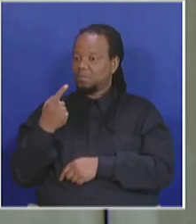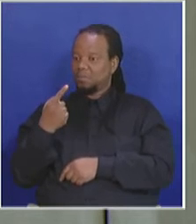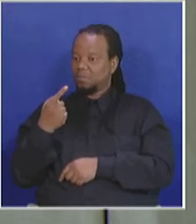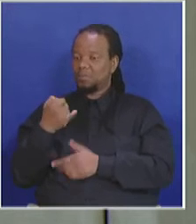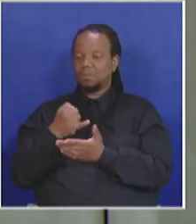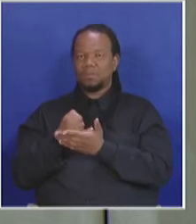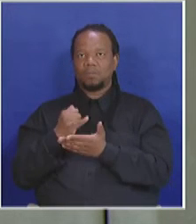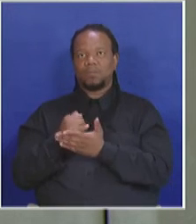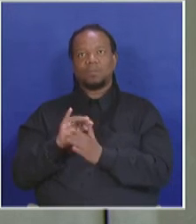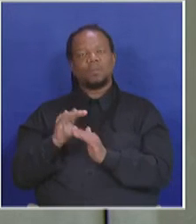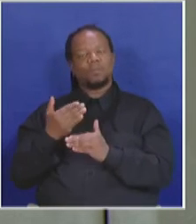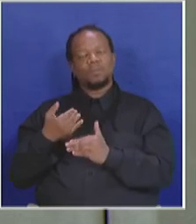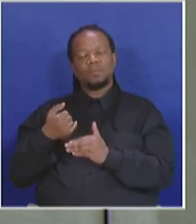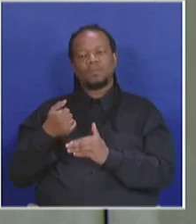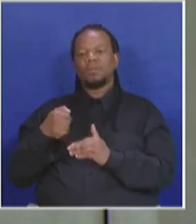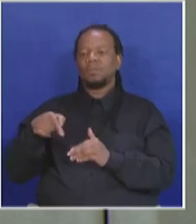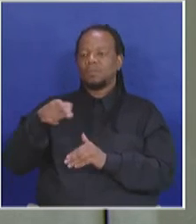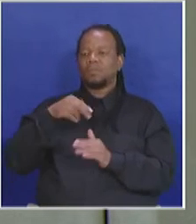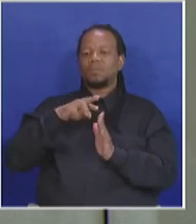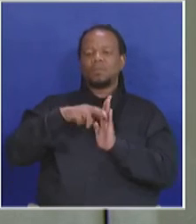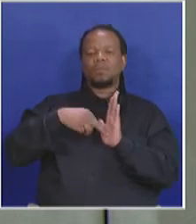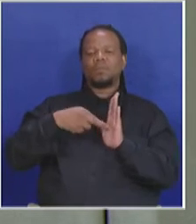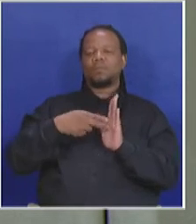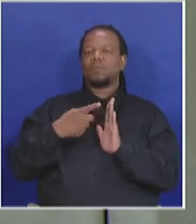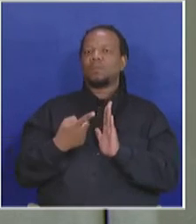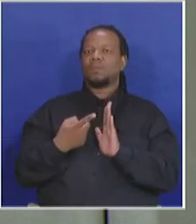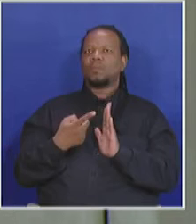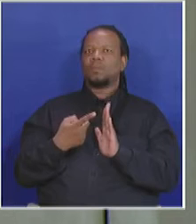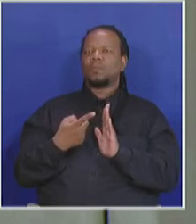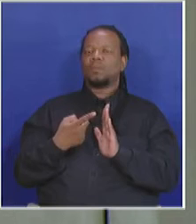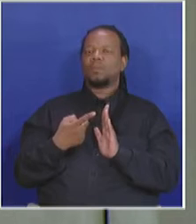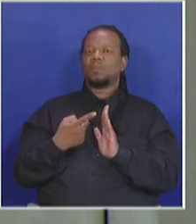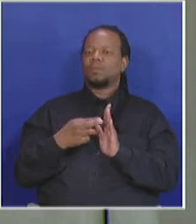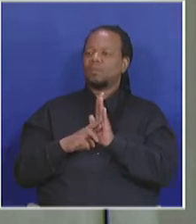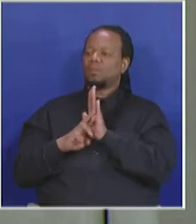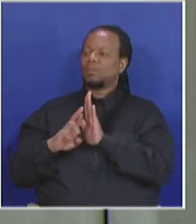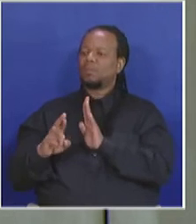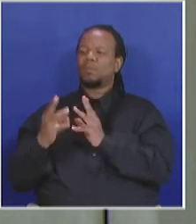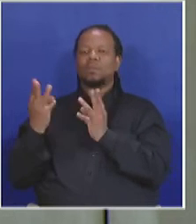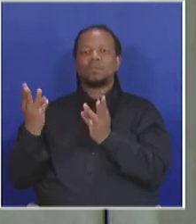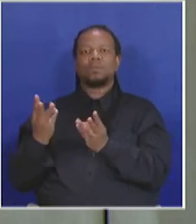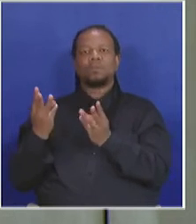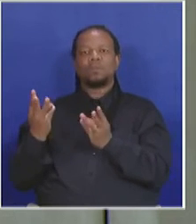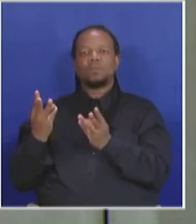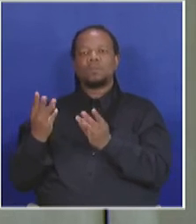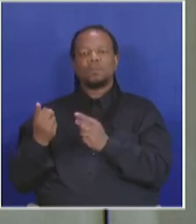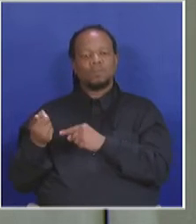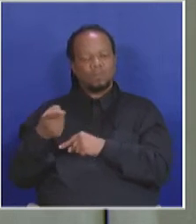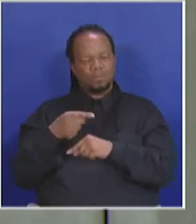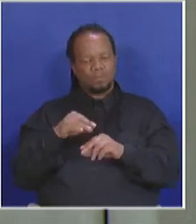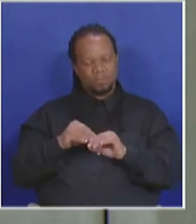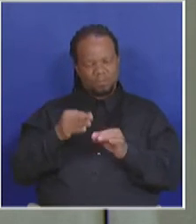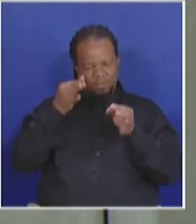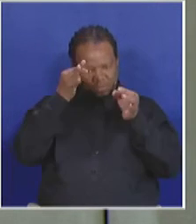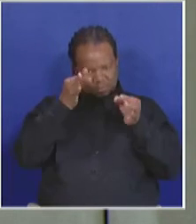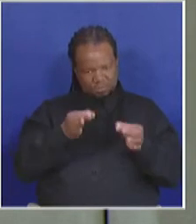our role as elected representatives to our public is to make careful decisions in the